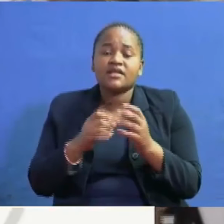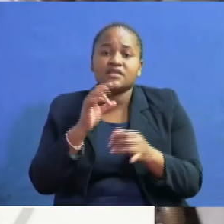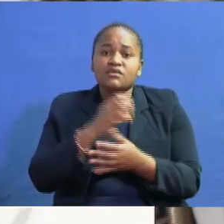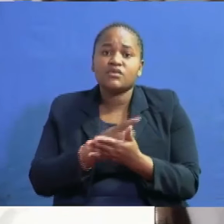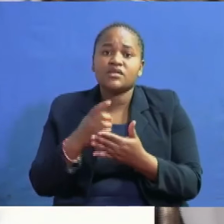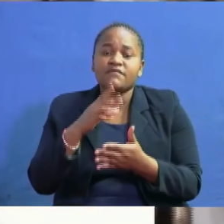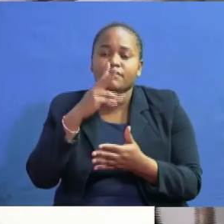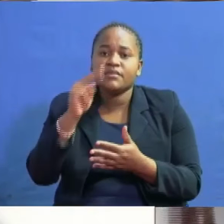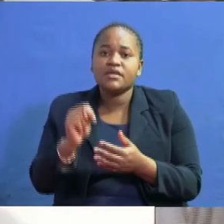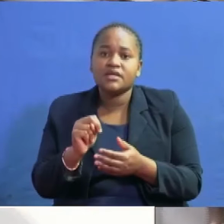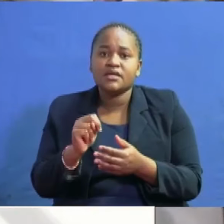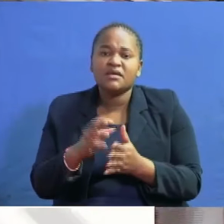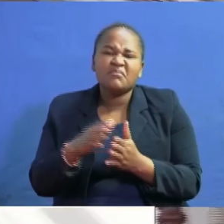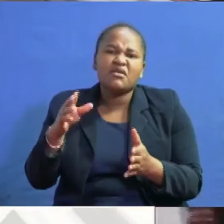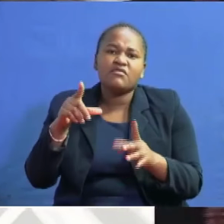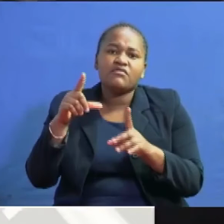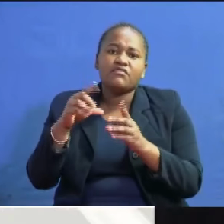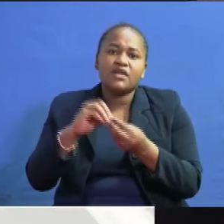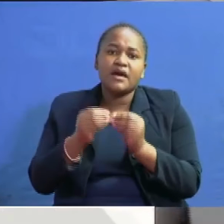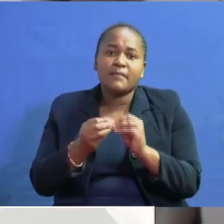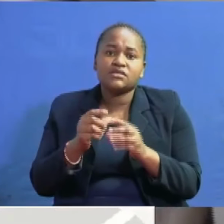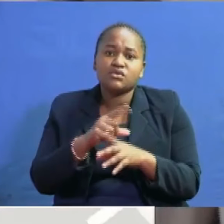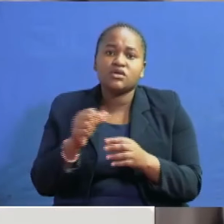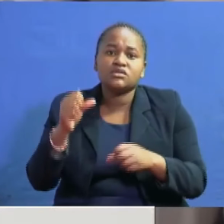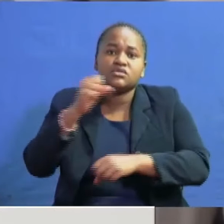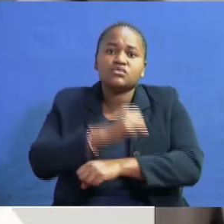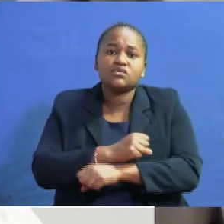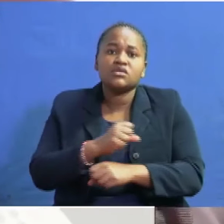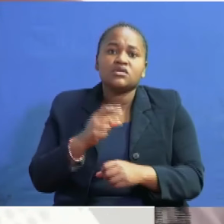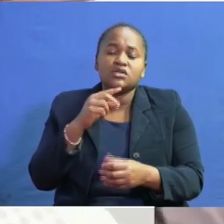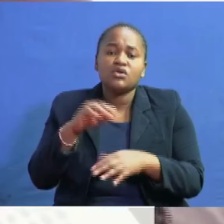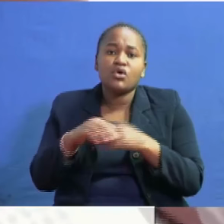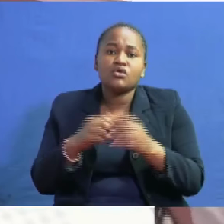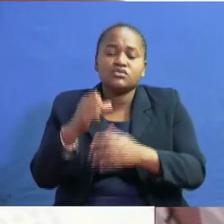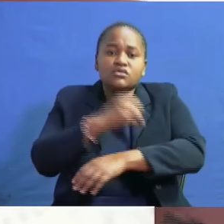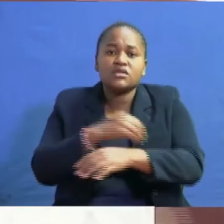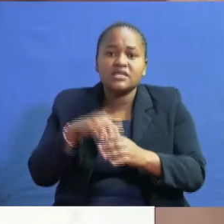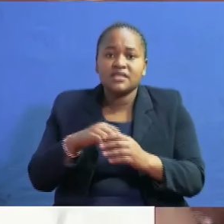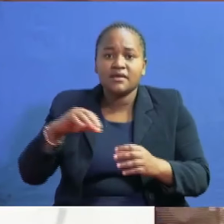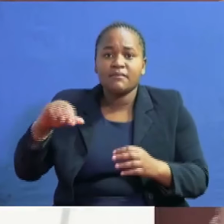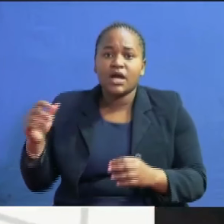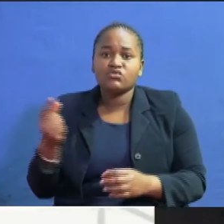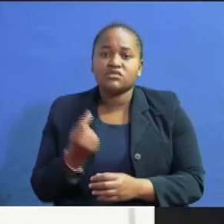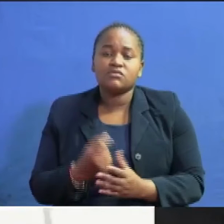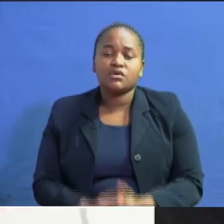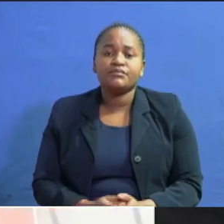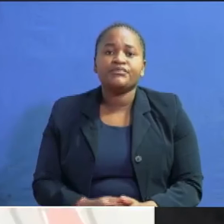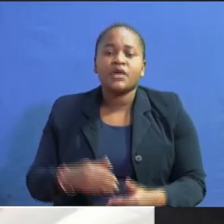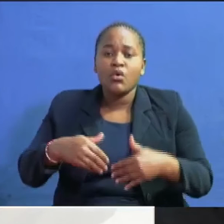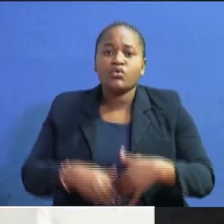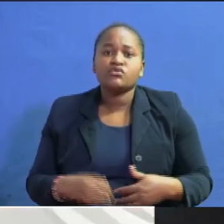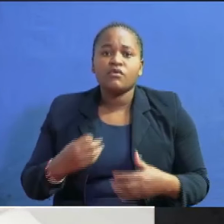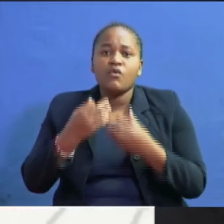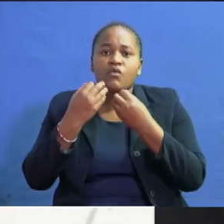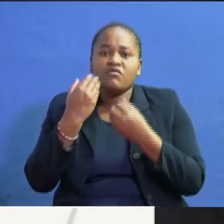3 weeks, there have been a surge in numbers for school-aged going children enrolling in all schools across the constituency. Vijana wetu wale